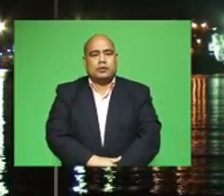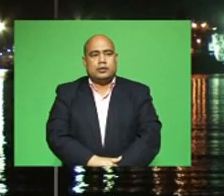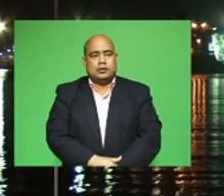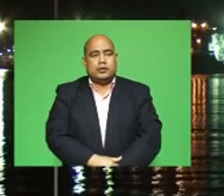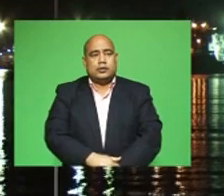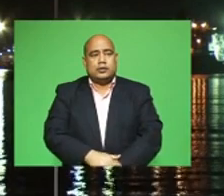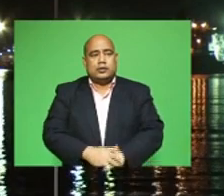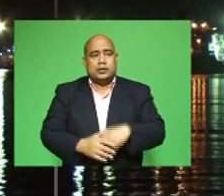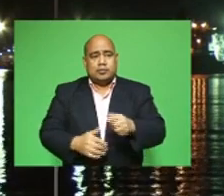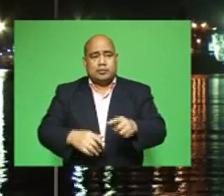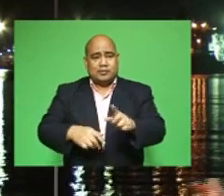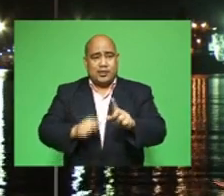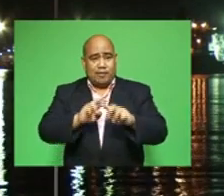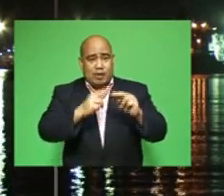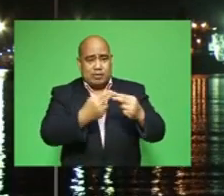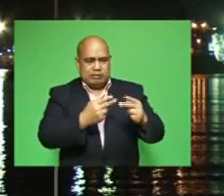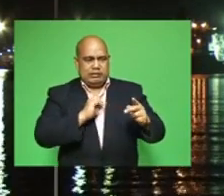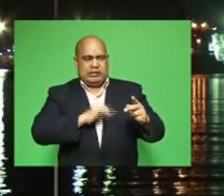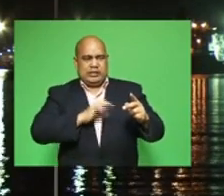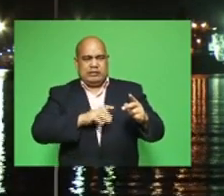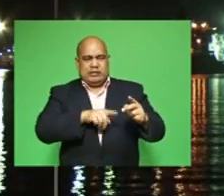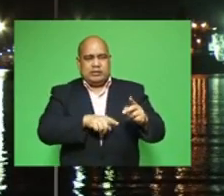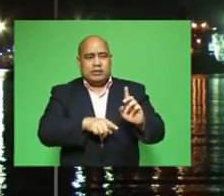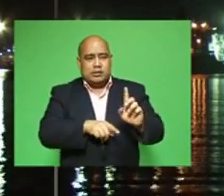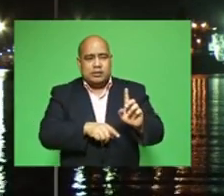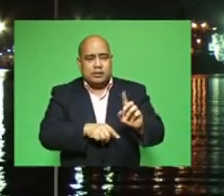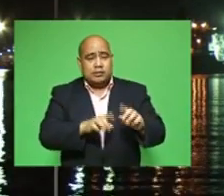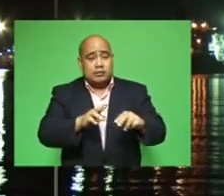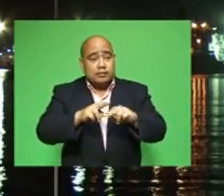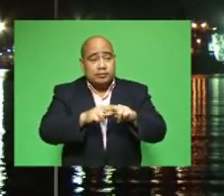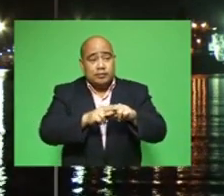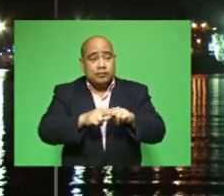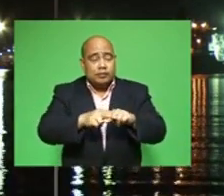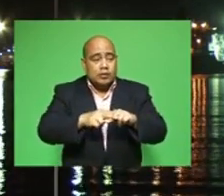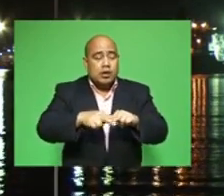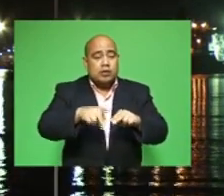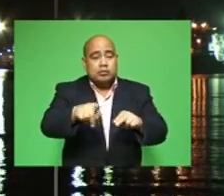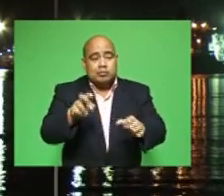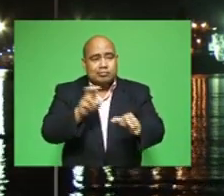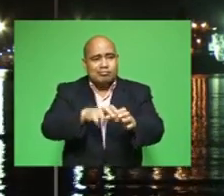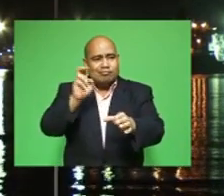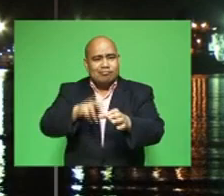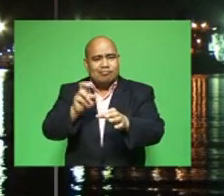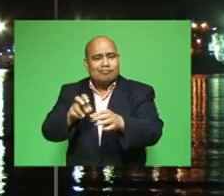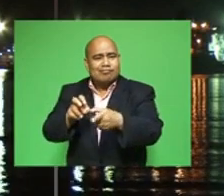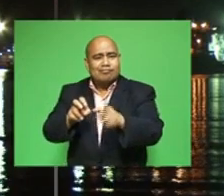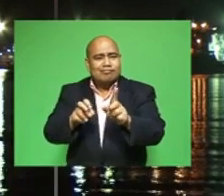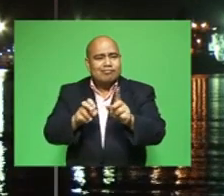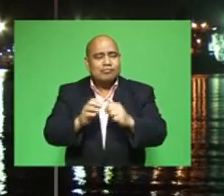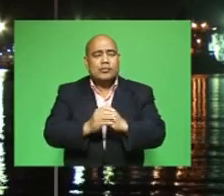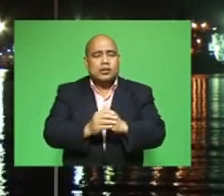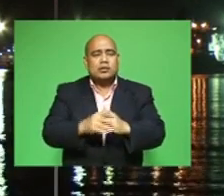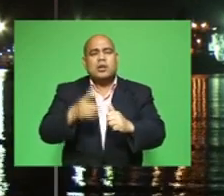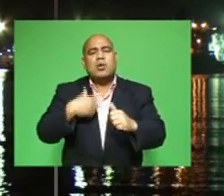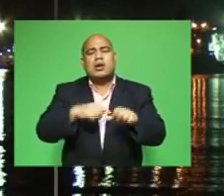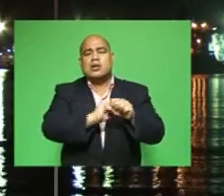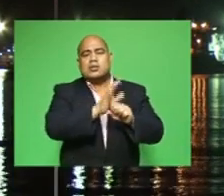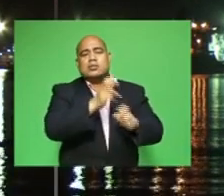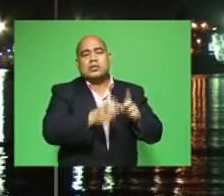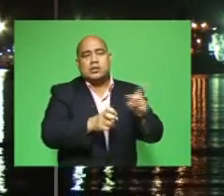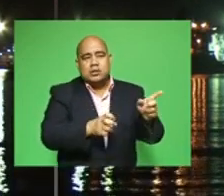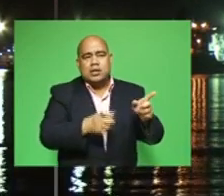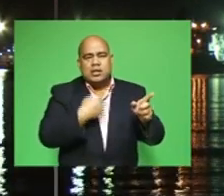of Fijians who have lost their jobs due to COVID-19, one elderly woman has stepped up. 64-year-old